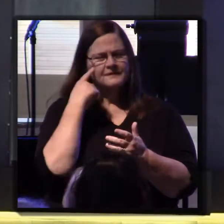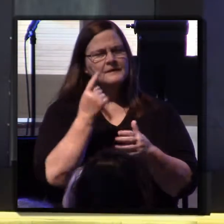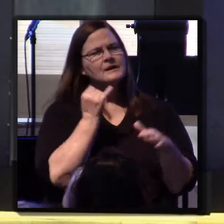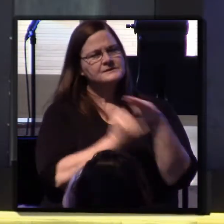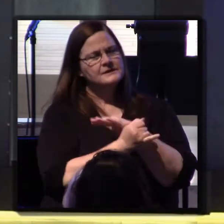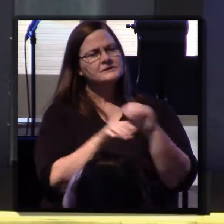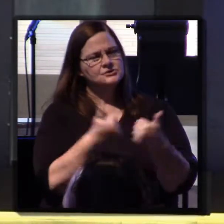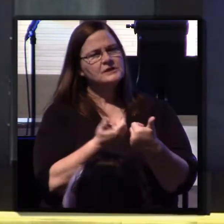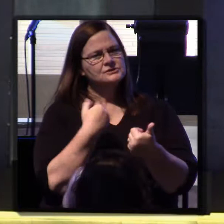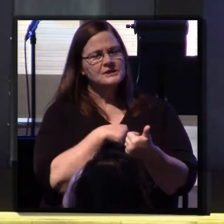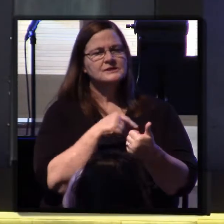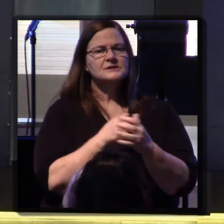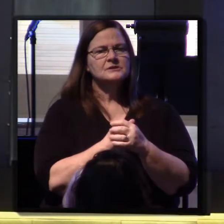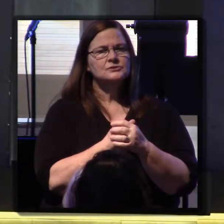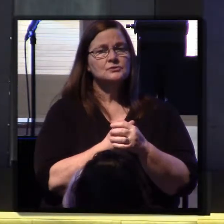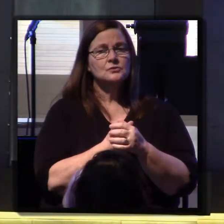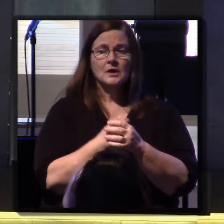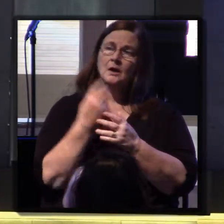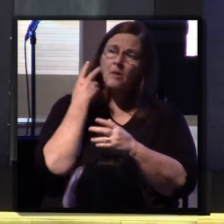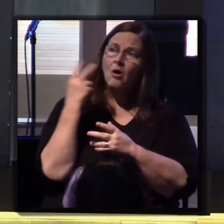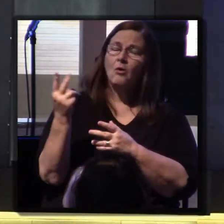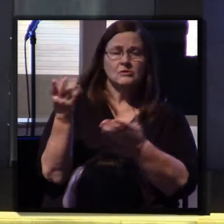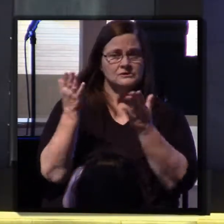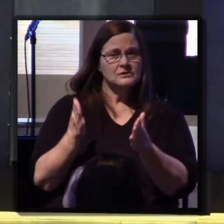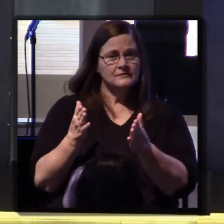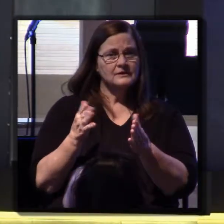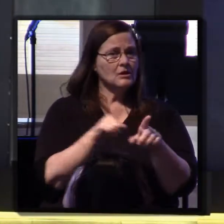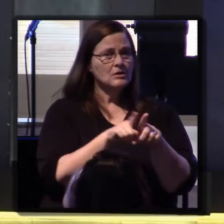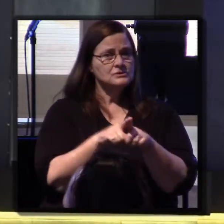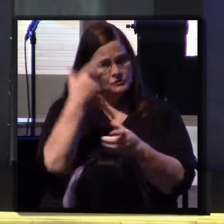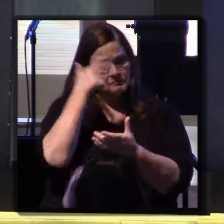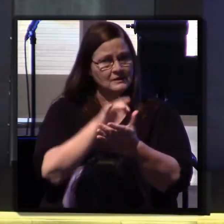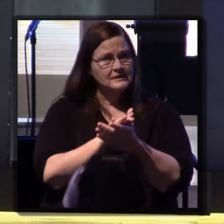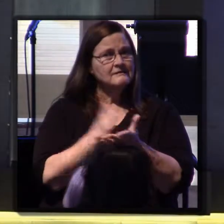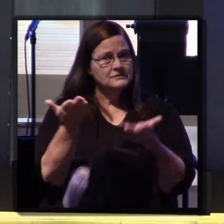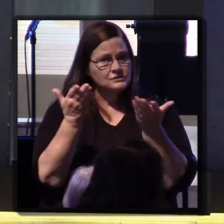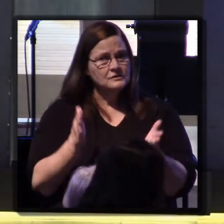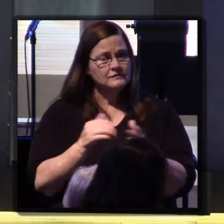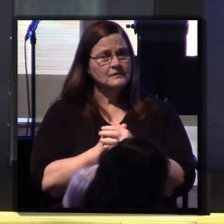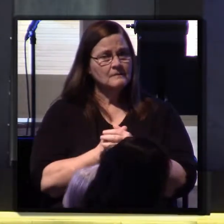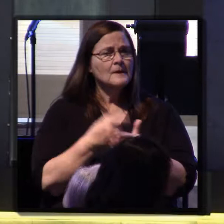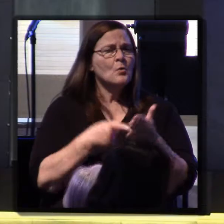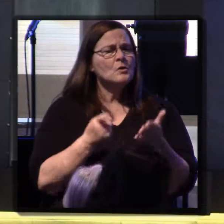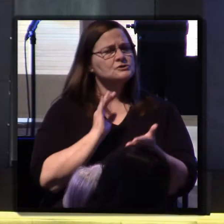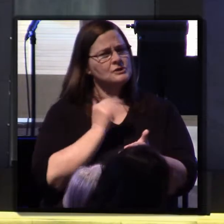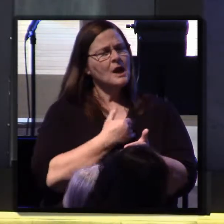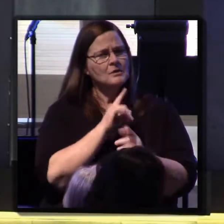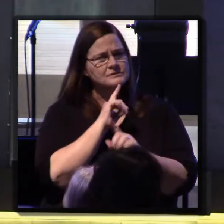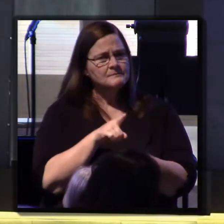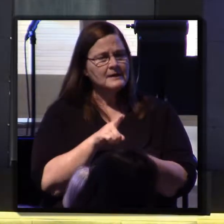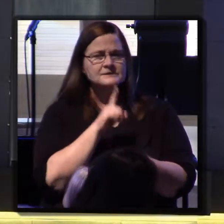so what? So what? Isaiah, I think, challenges us to not only behold the servant, but to believe the servant